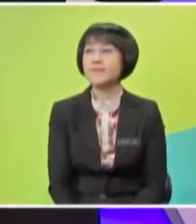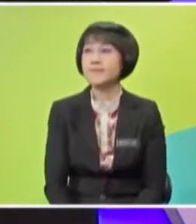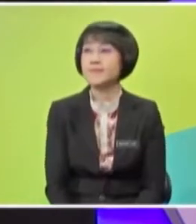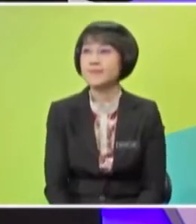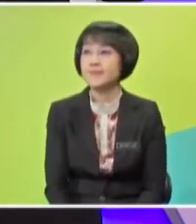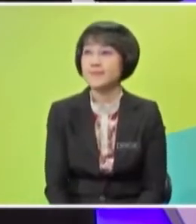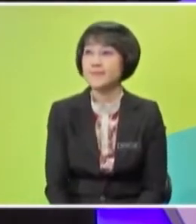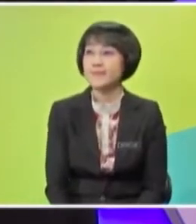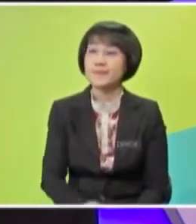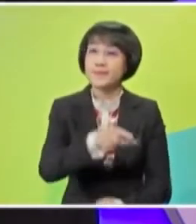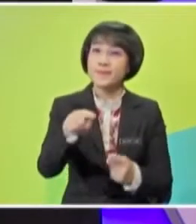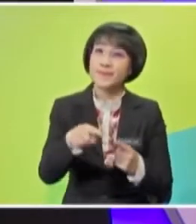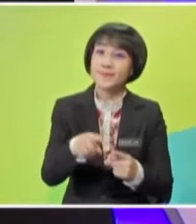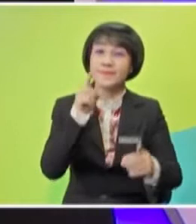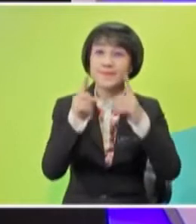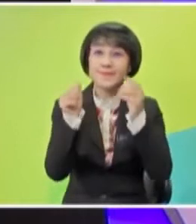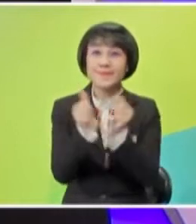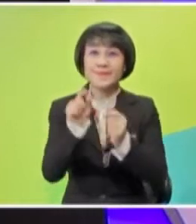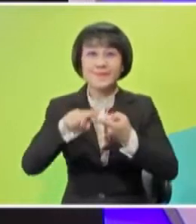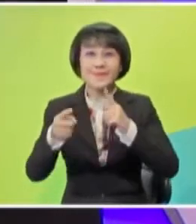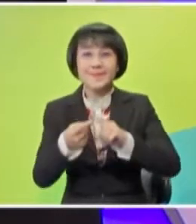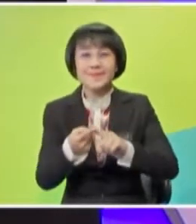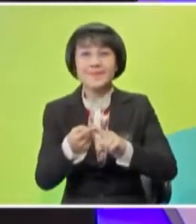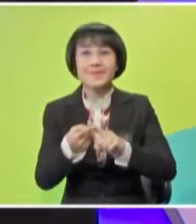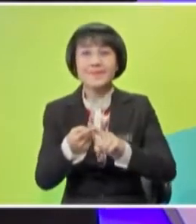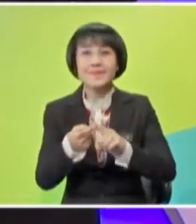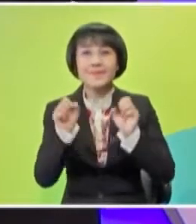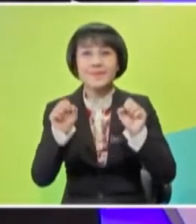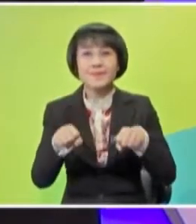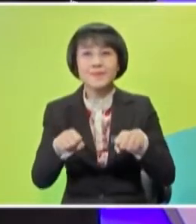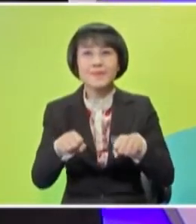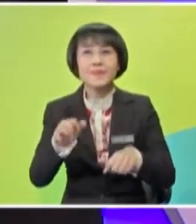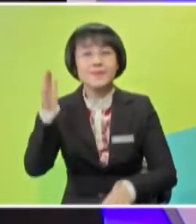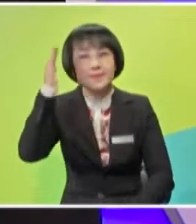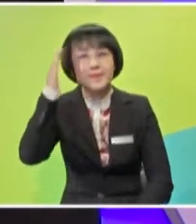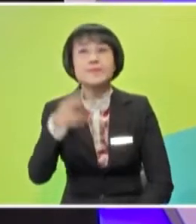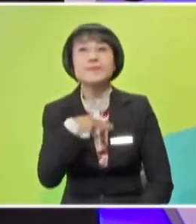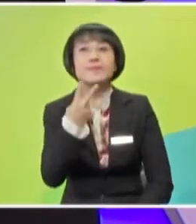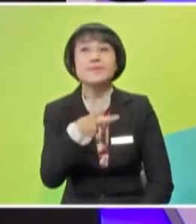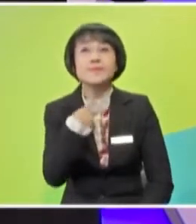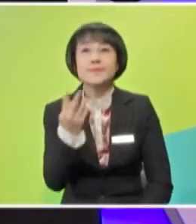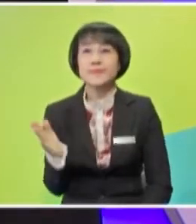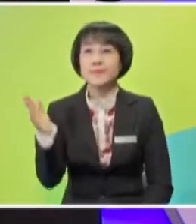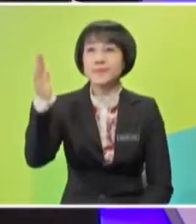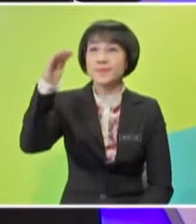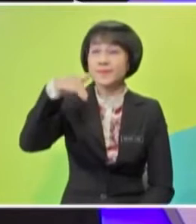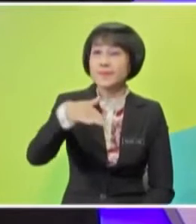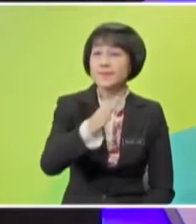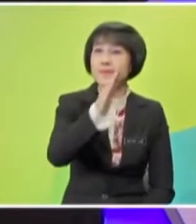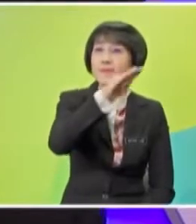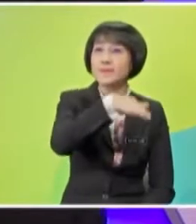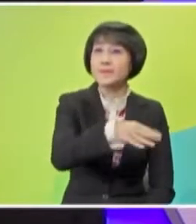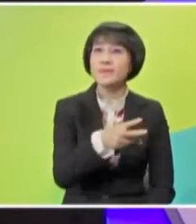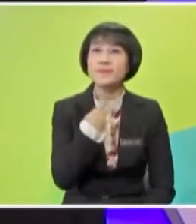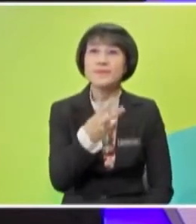even while we are talking with our friends, we can sense tones. Yes. And tones will give a little bit of like